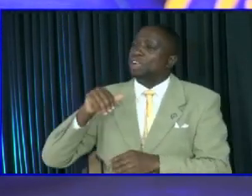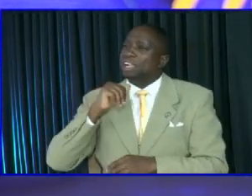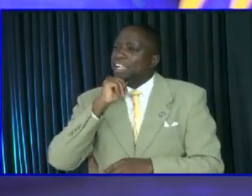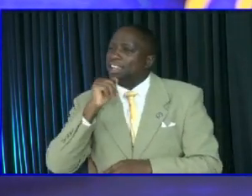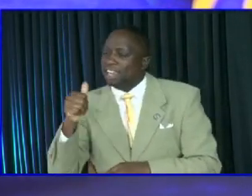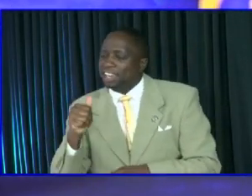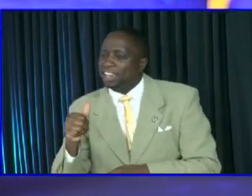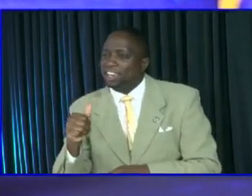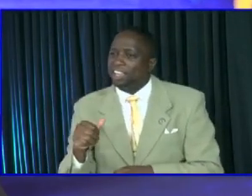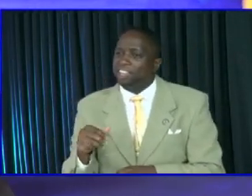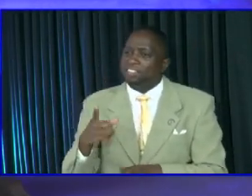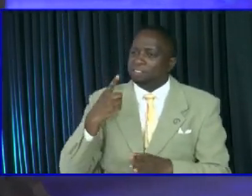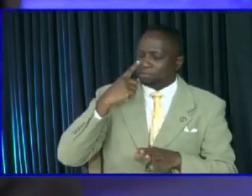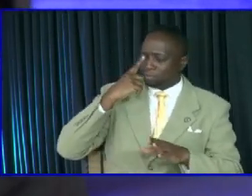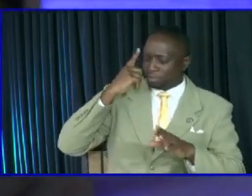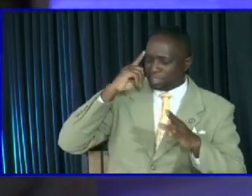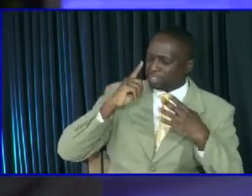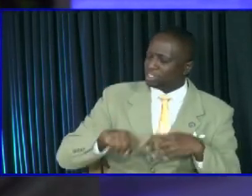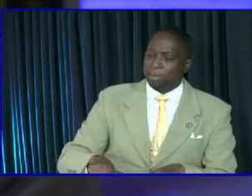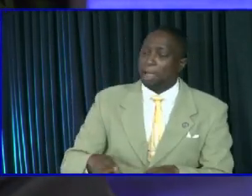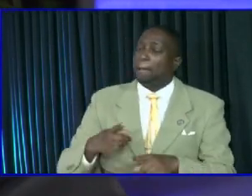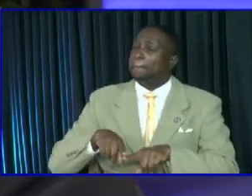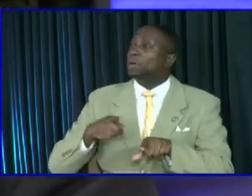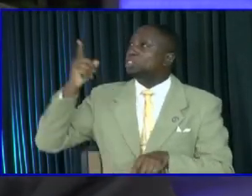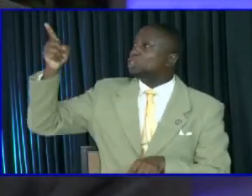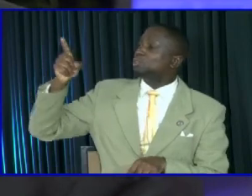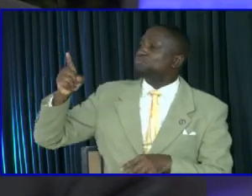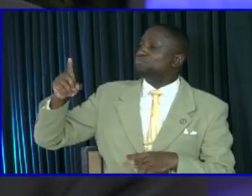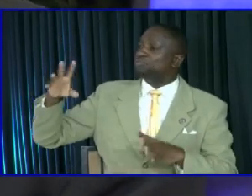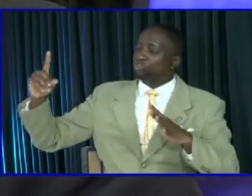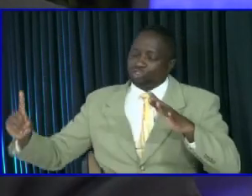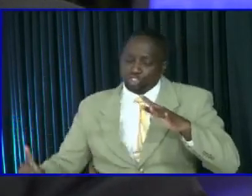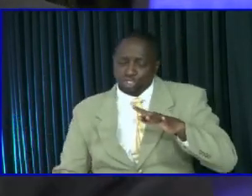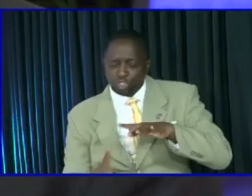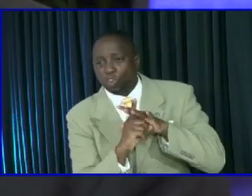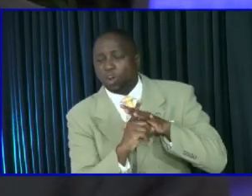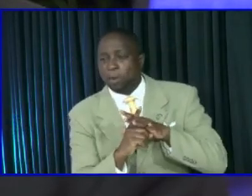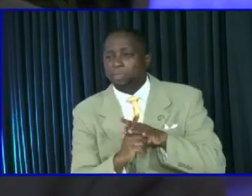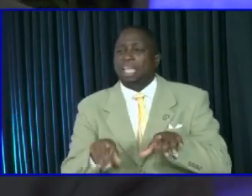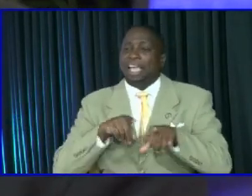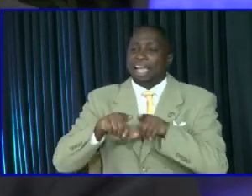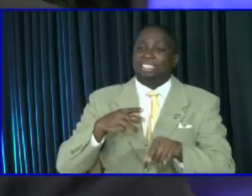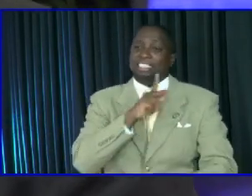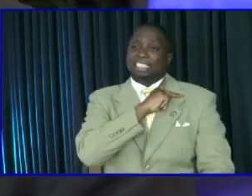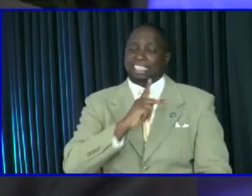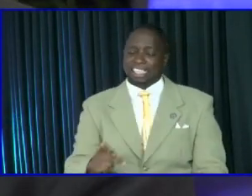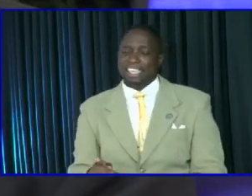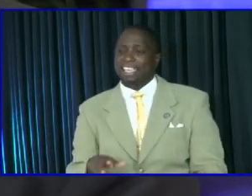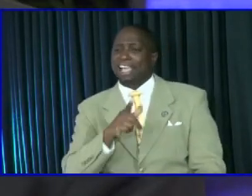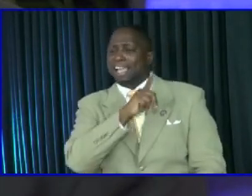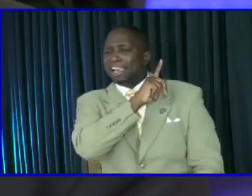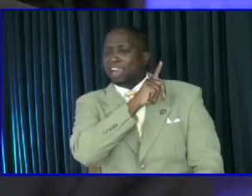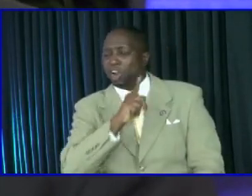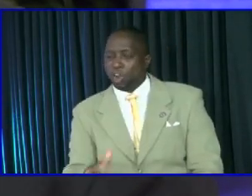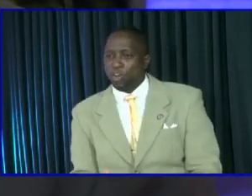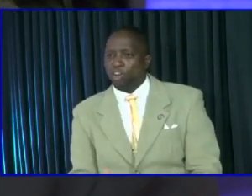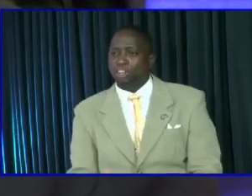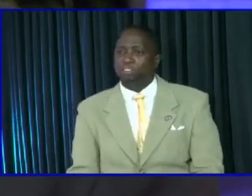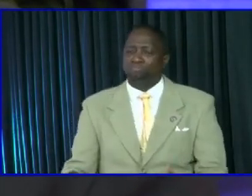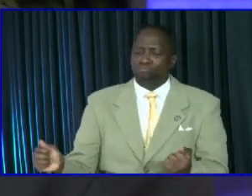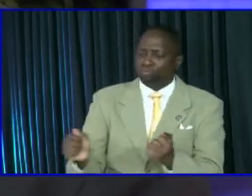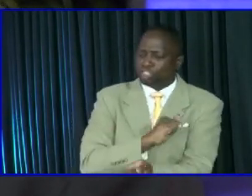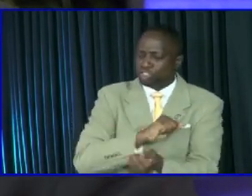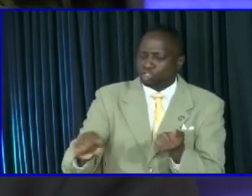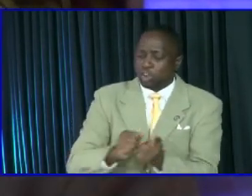We pray, God, that you will just step in as King of Kings and Lord of Lords. Beat back the plans of the enemy,